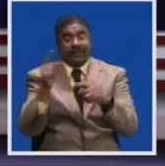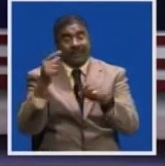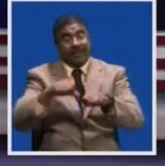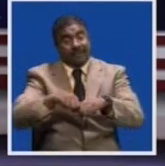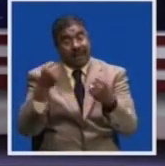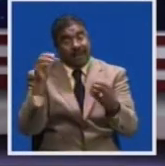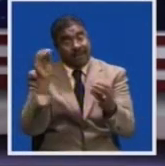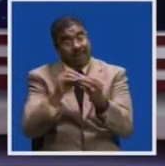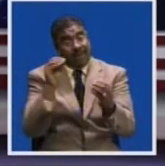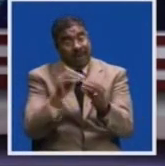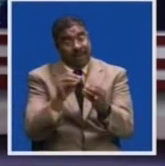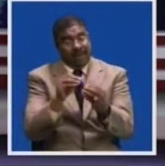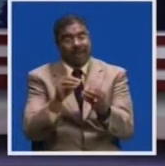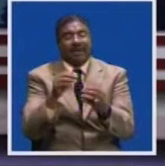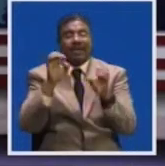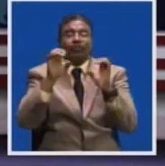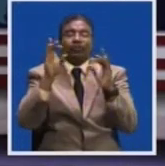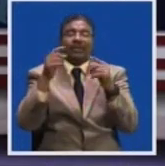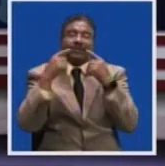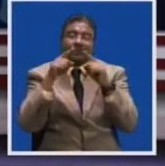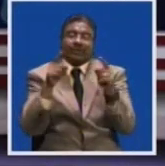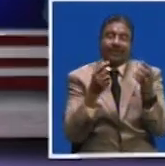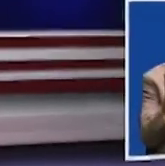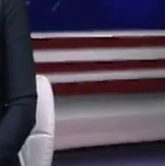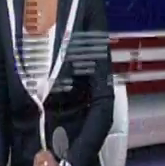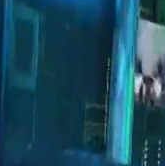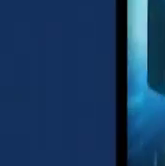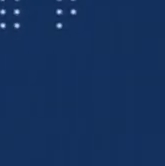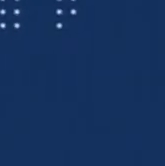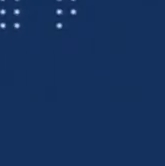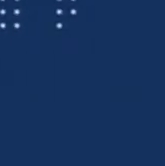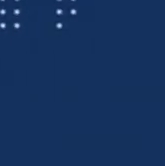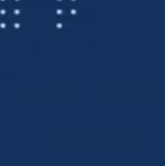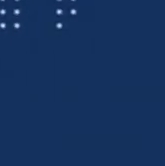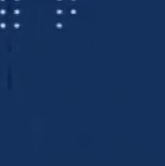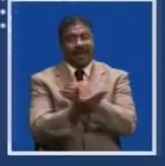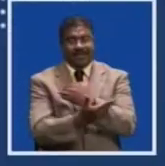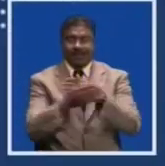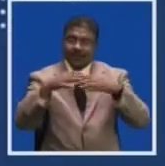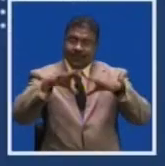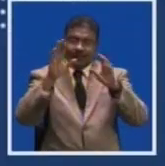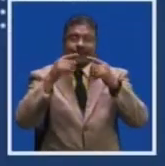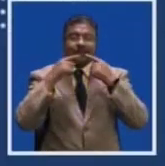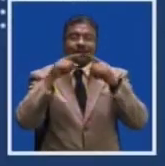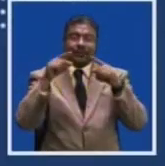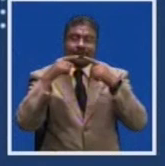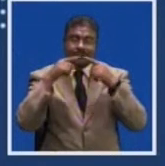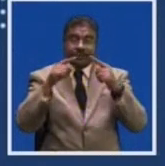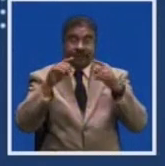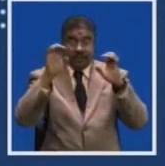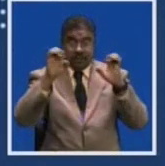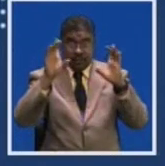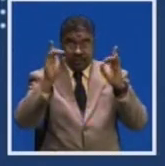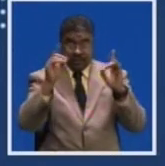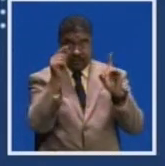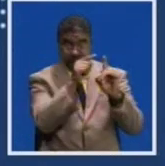our first break. When we come back, we have education news. Stay with us. Welcome back. We continue with the news. On our education